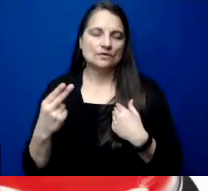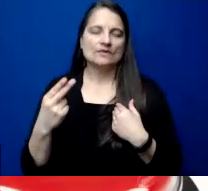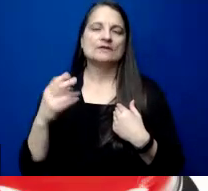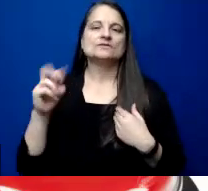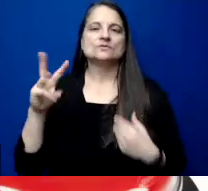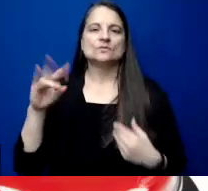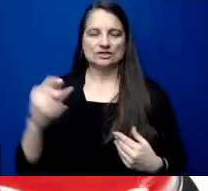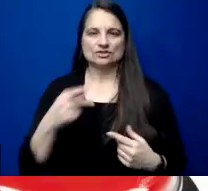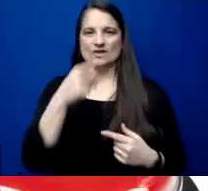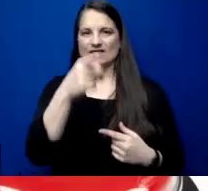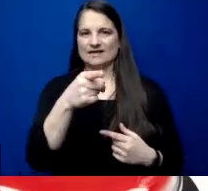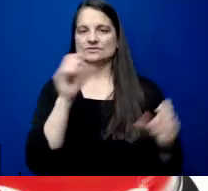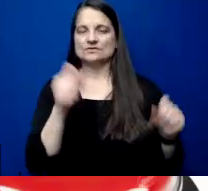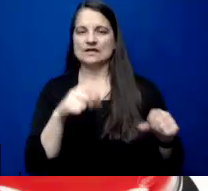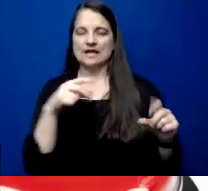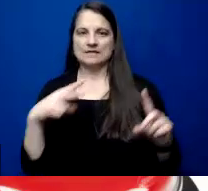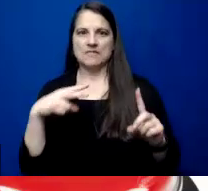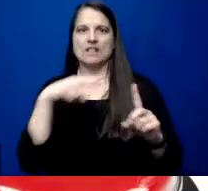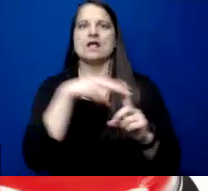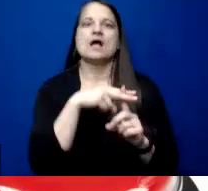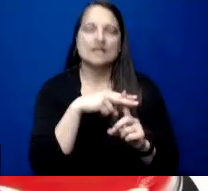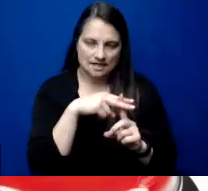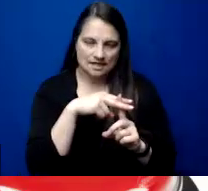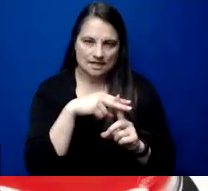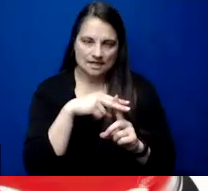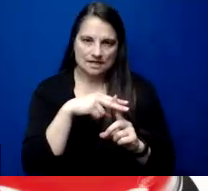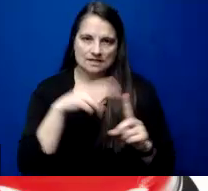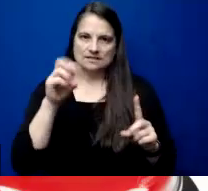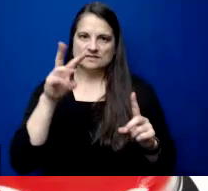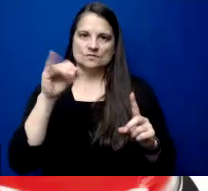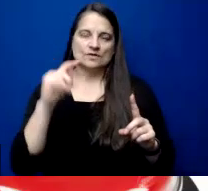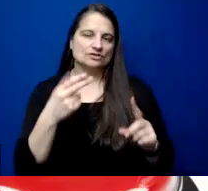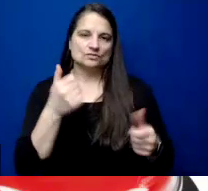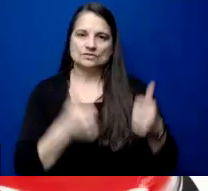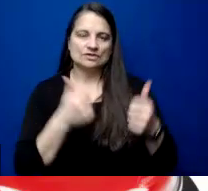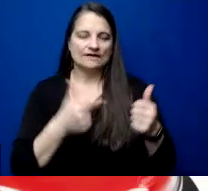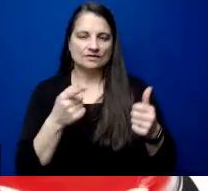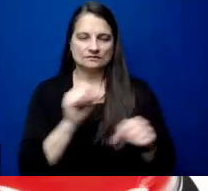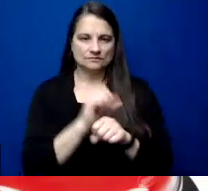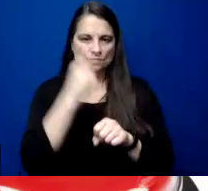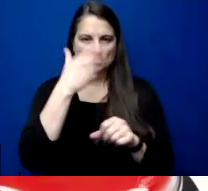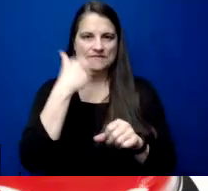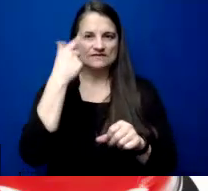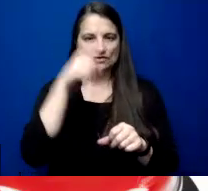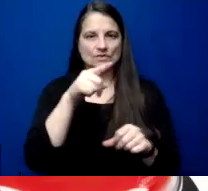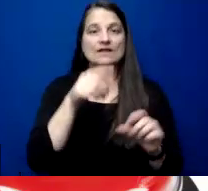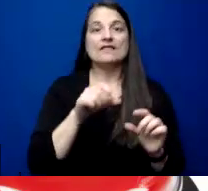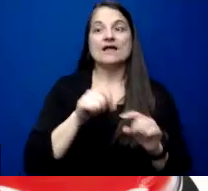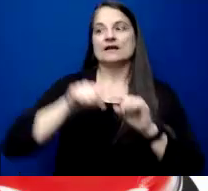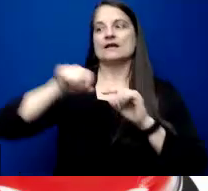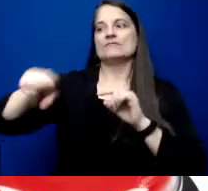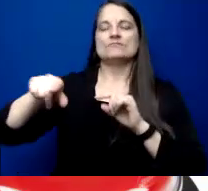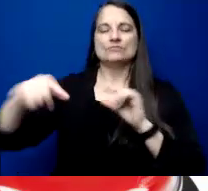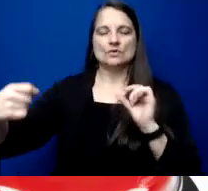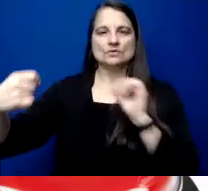device, you can physically plug in the switches, whatever switch works best for you to it, and then connect that device via